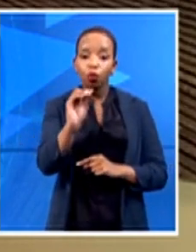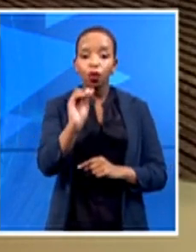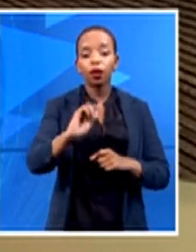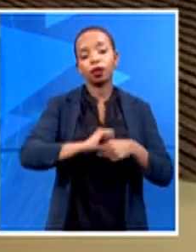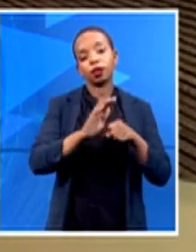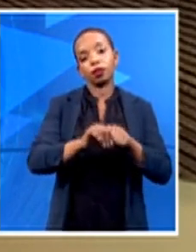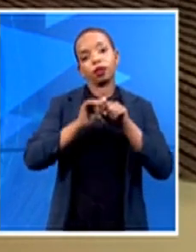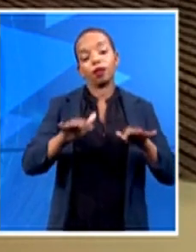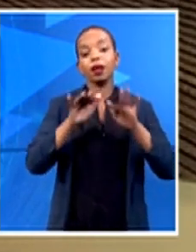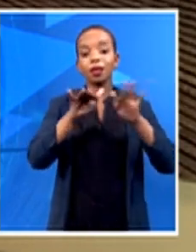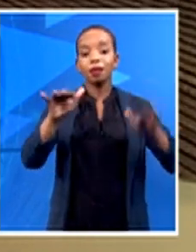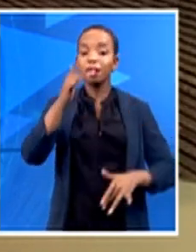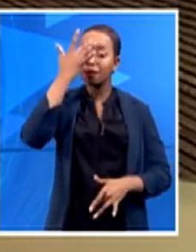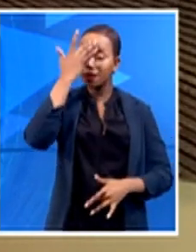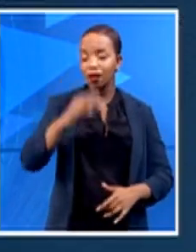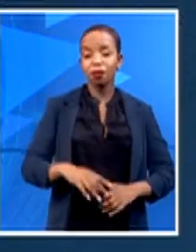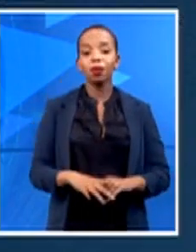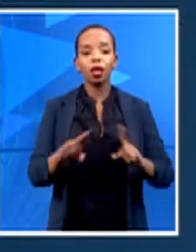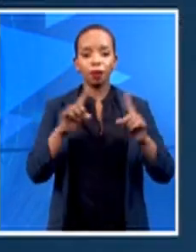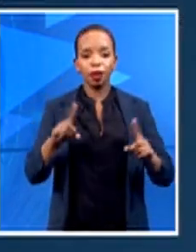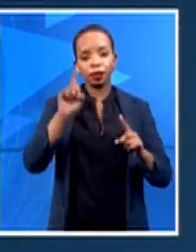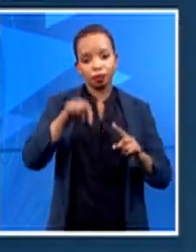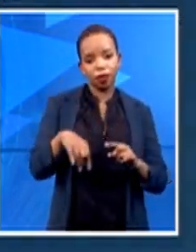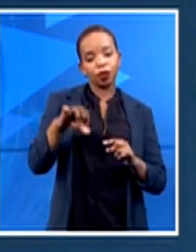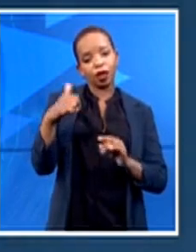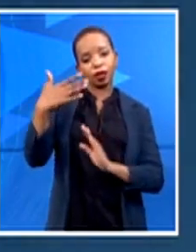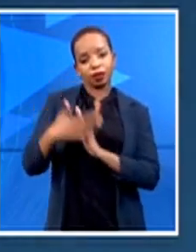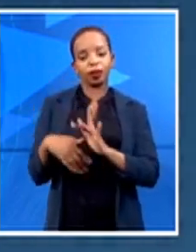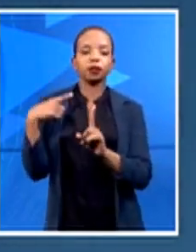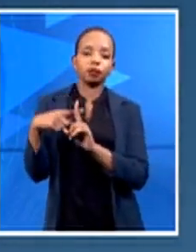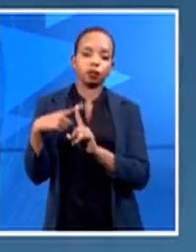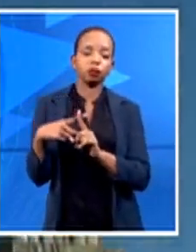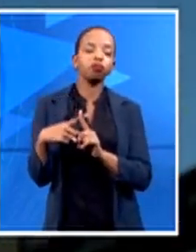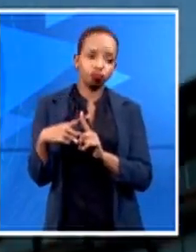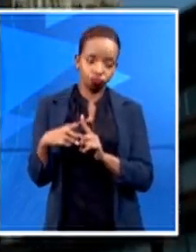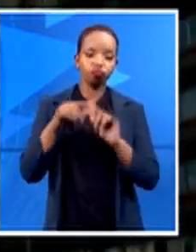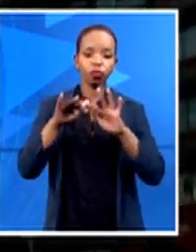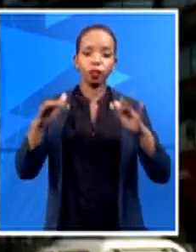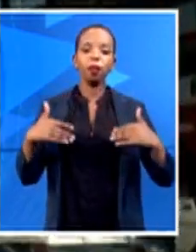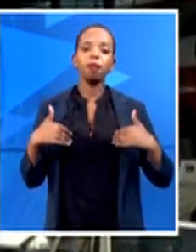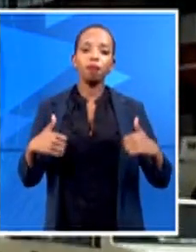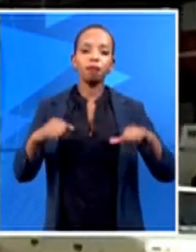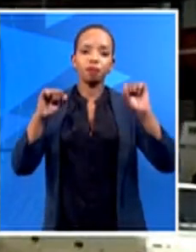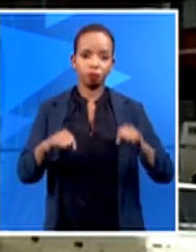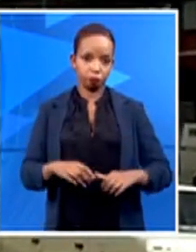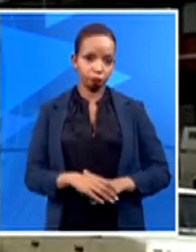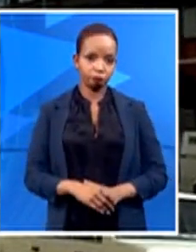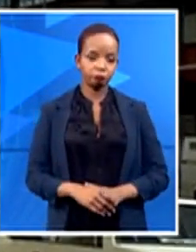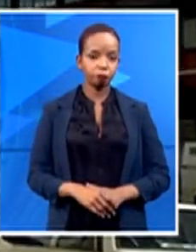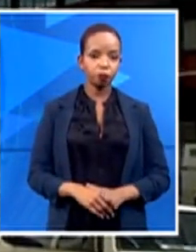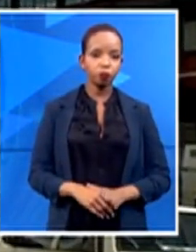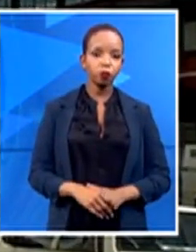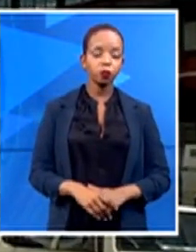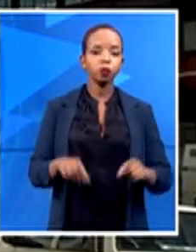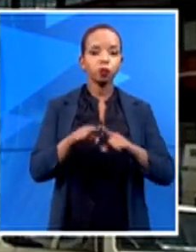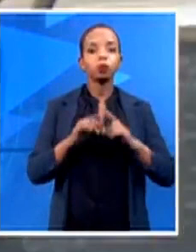positivity that people are getting better. Malamed has and is still doing their best. If I listen